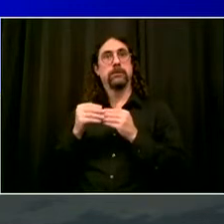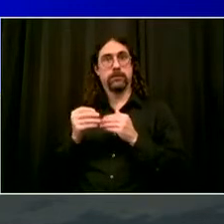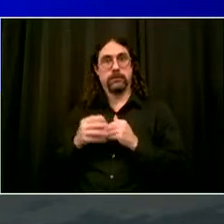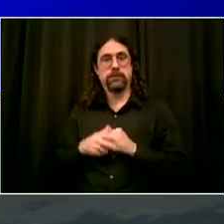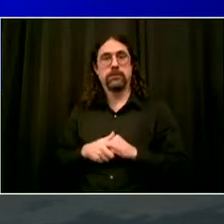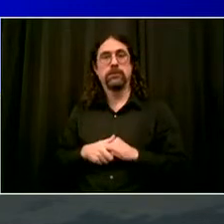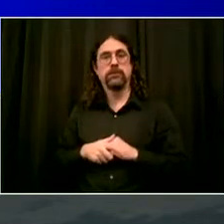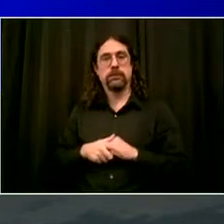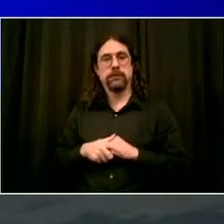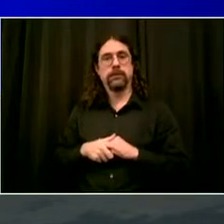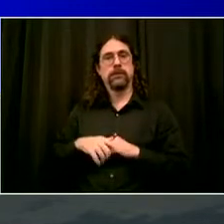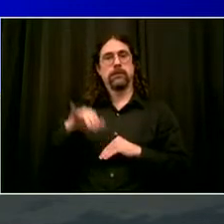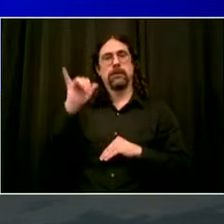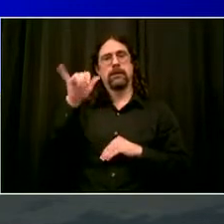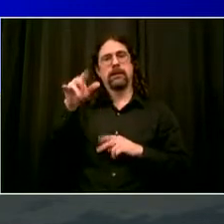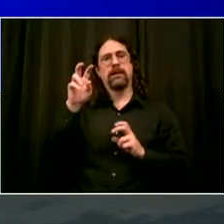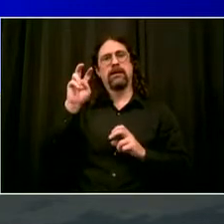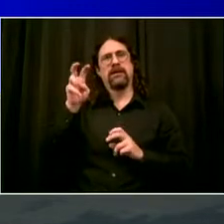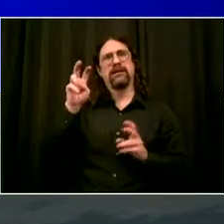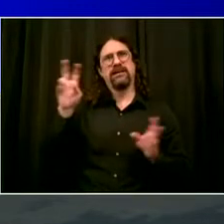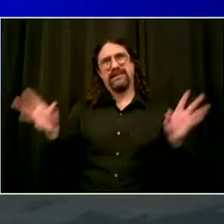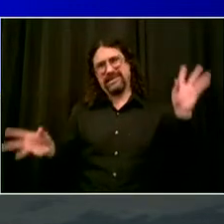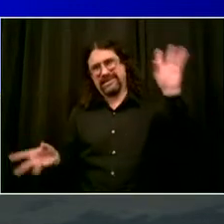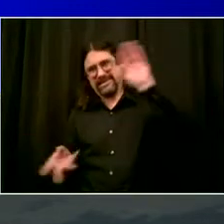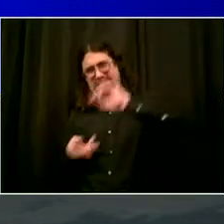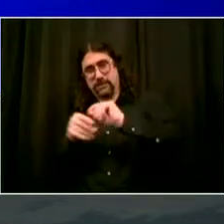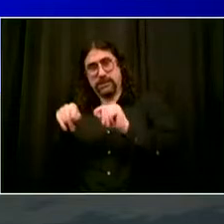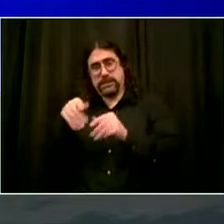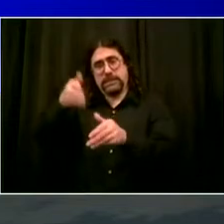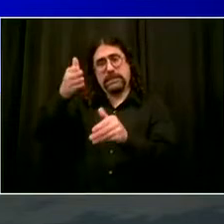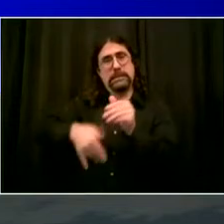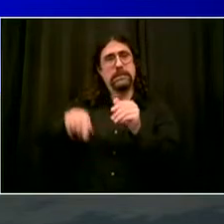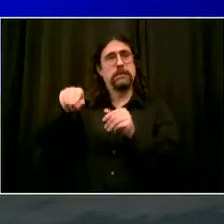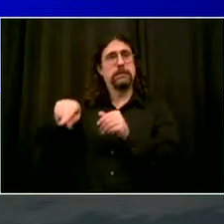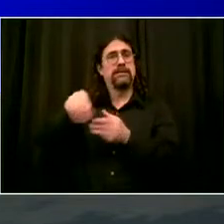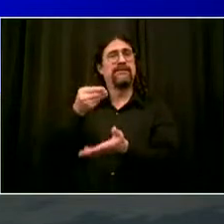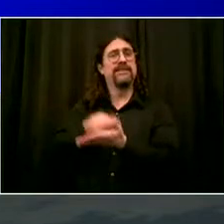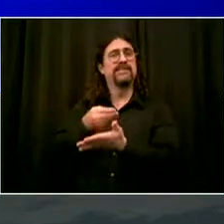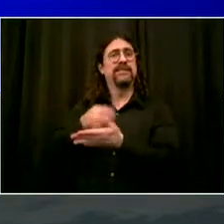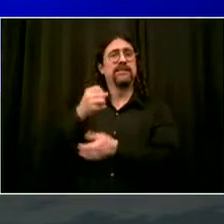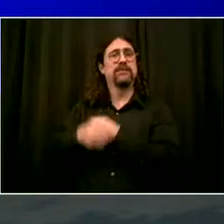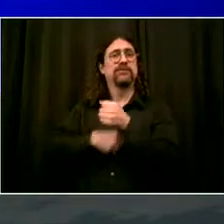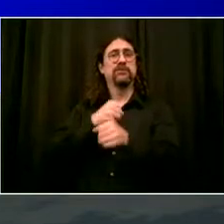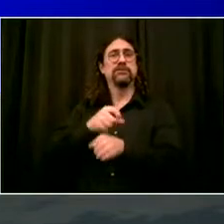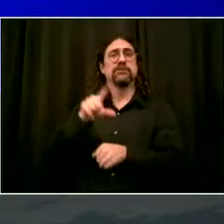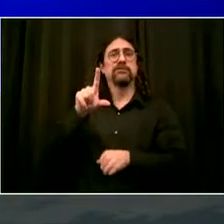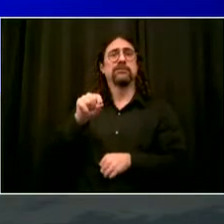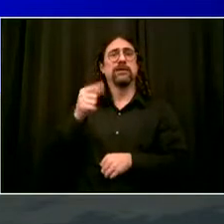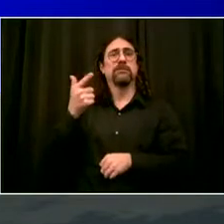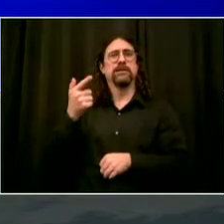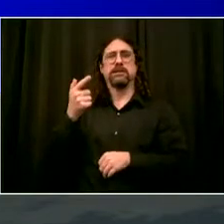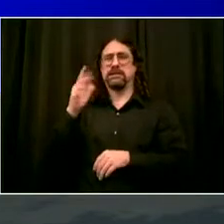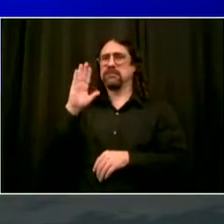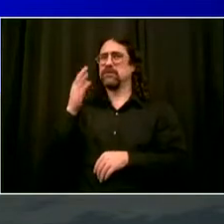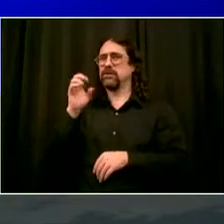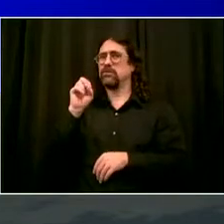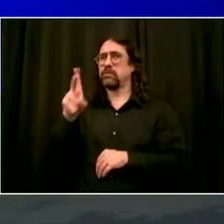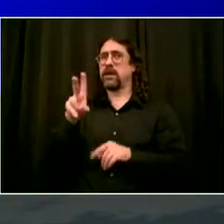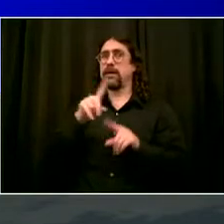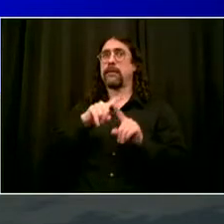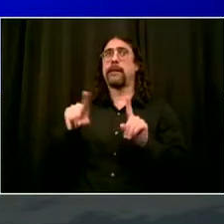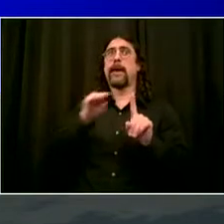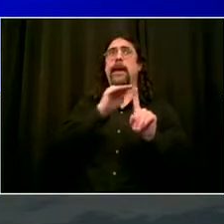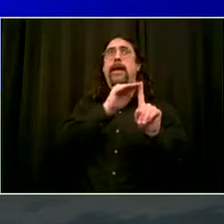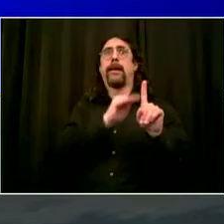to pass on cuts to localities so as much as I'm happy to give some good news I have to also